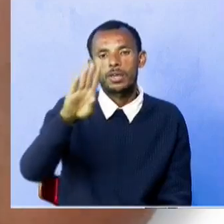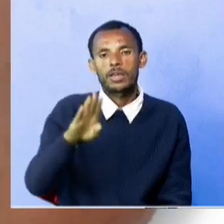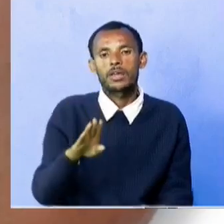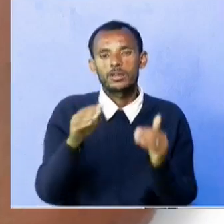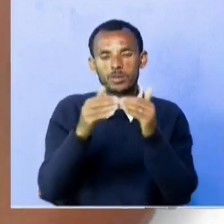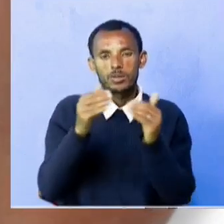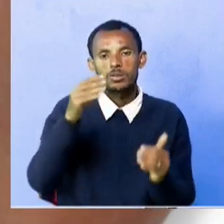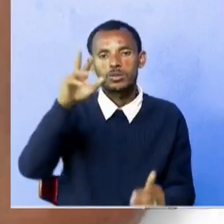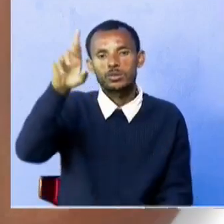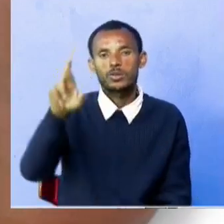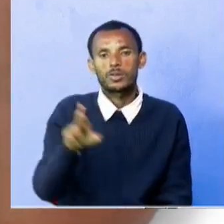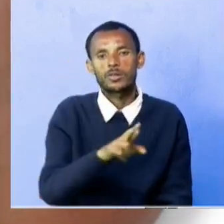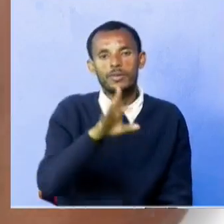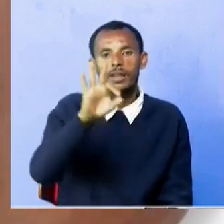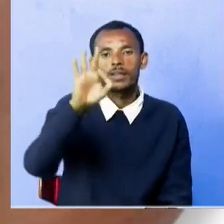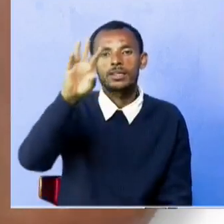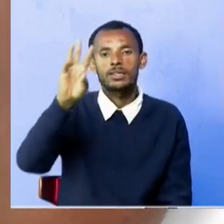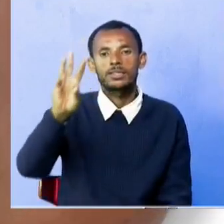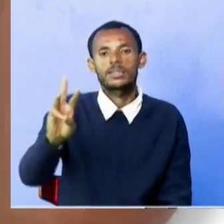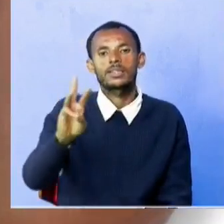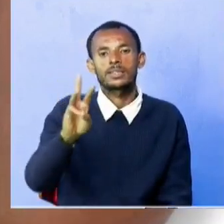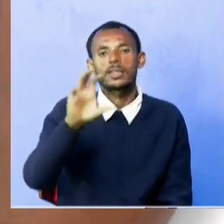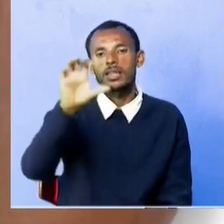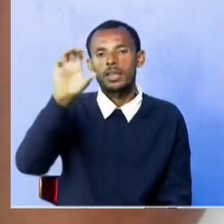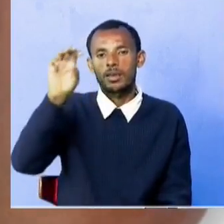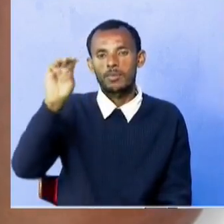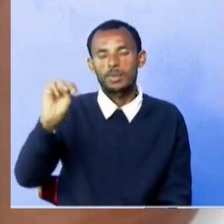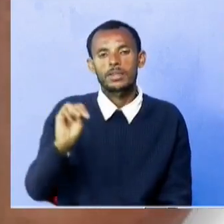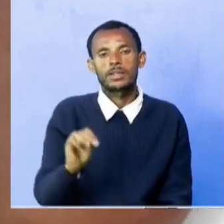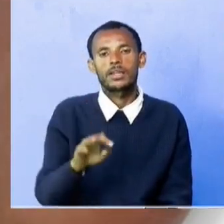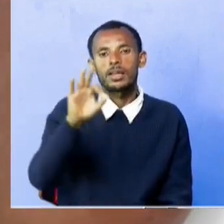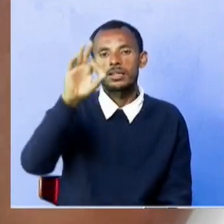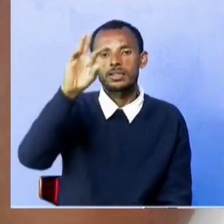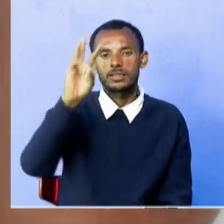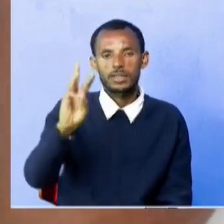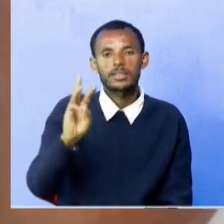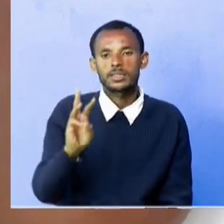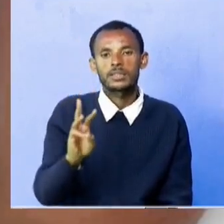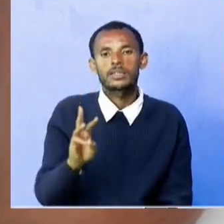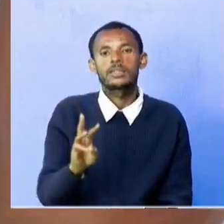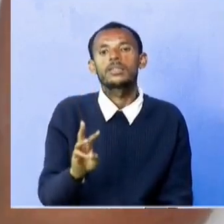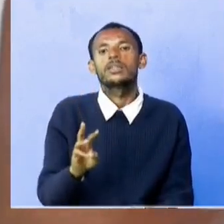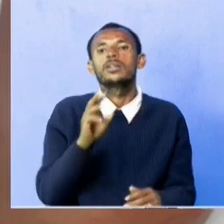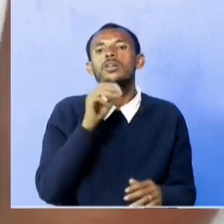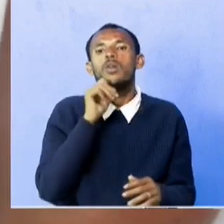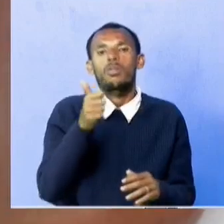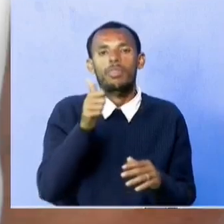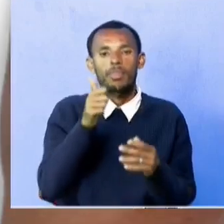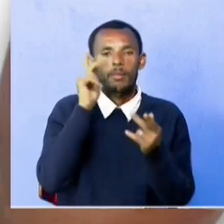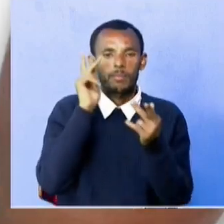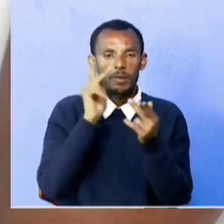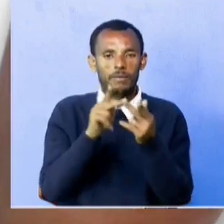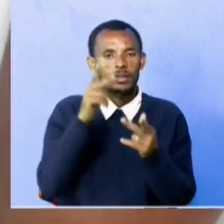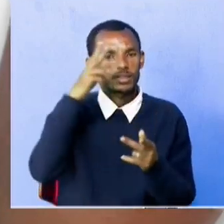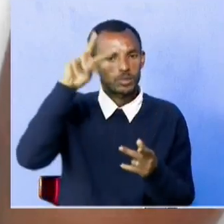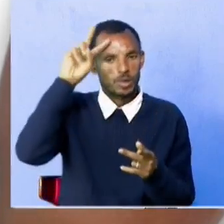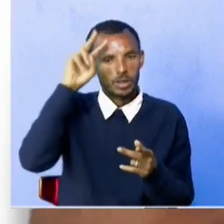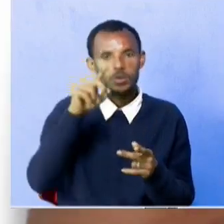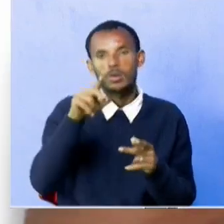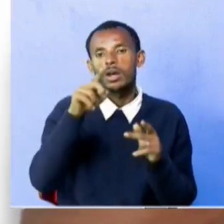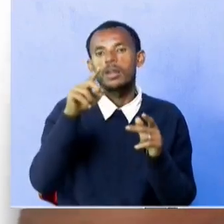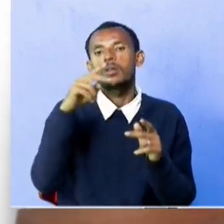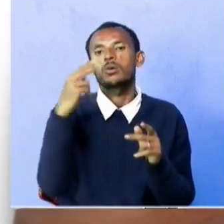of 96 centimeter square. Okay, 96 is not a perfect square. You can put it in the